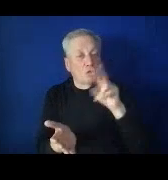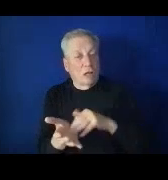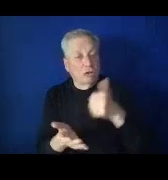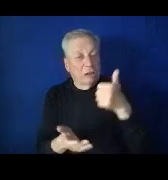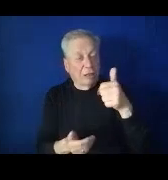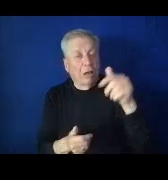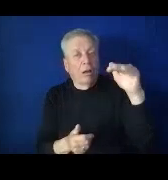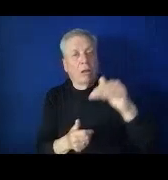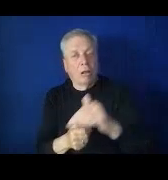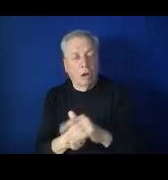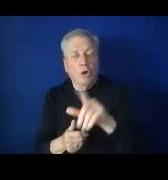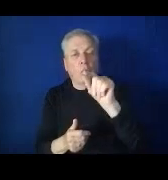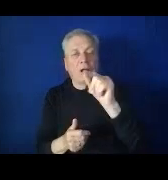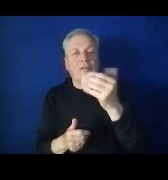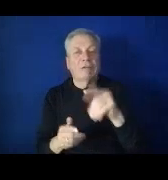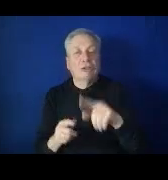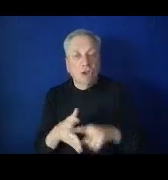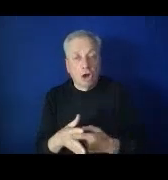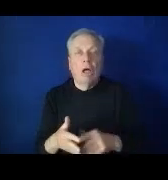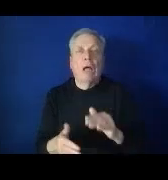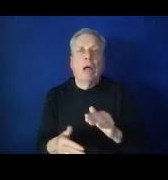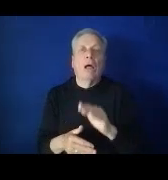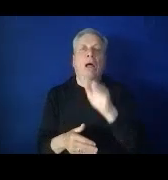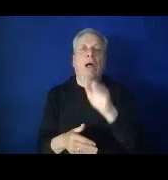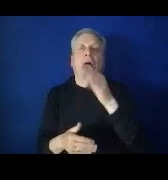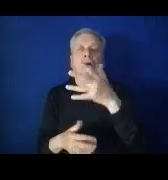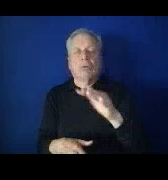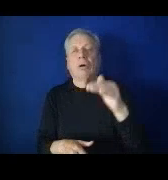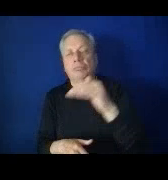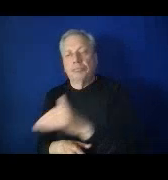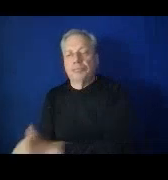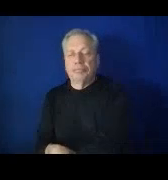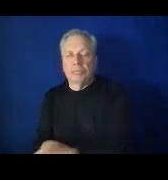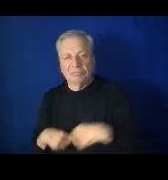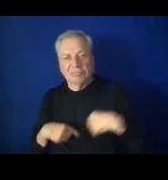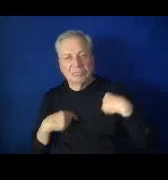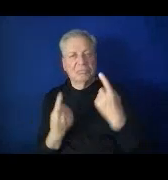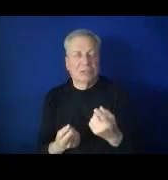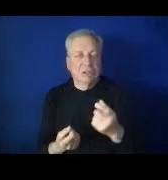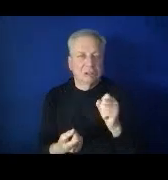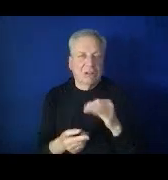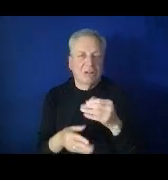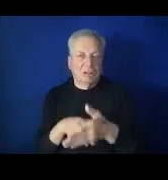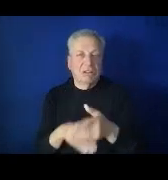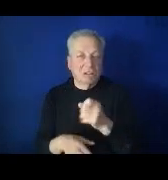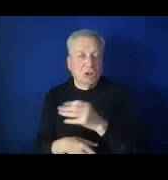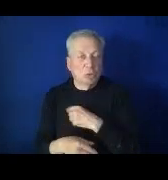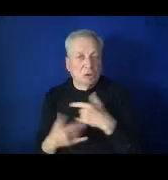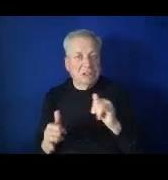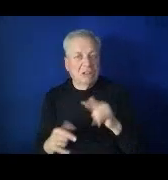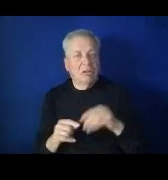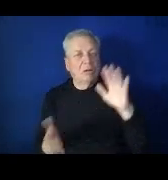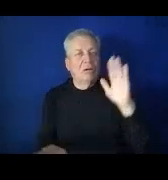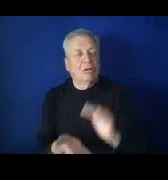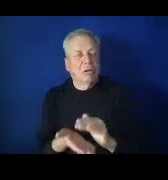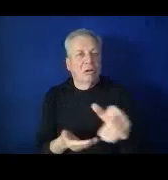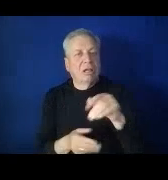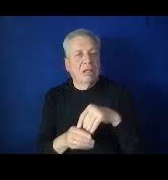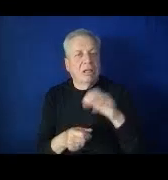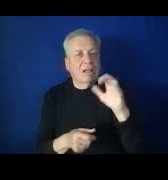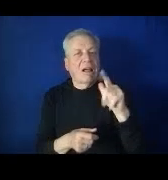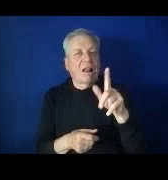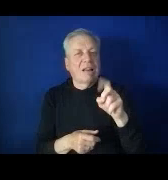In 2015, it turned around and started going up for a little bit, and then it's been going down ever since. So we're still subsiding in the caldera. Here's the